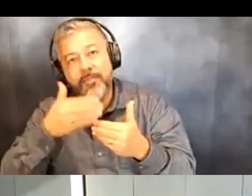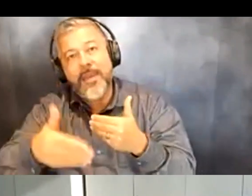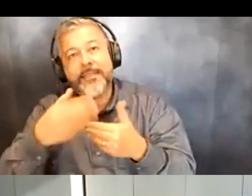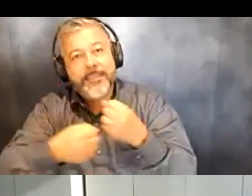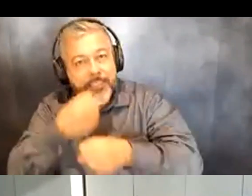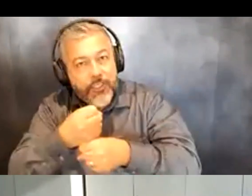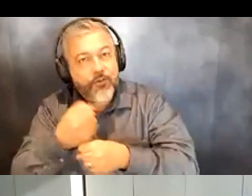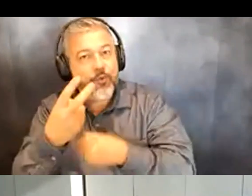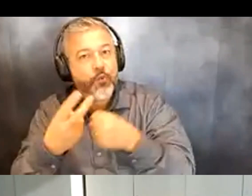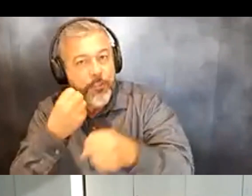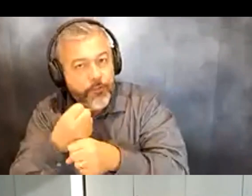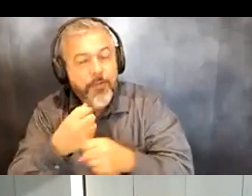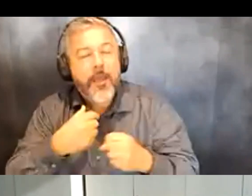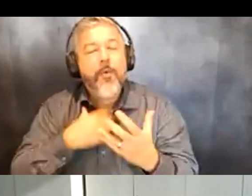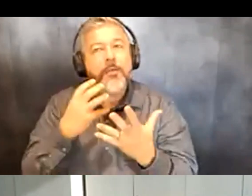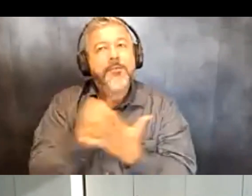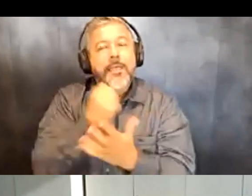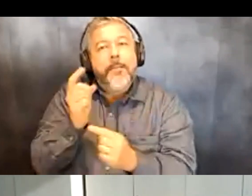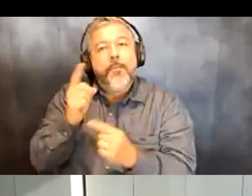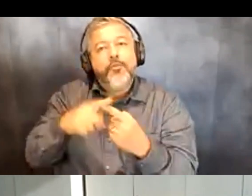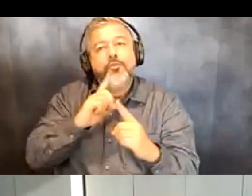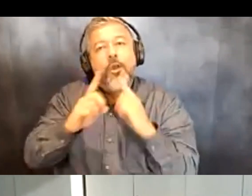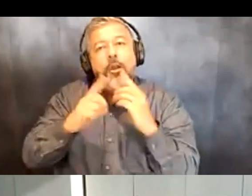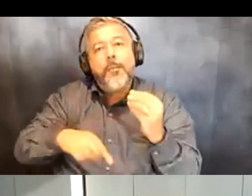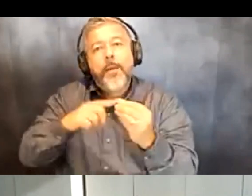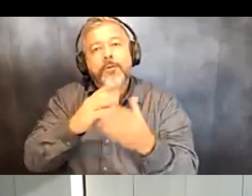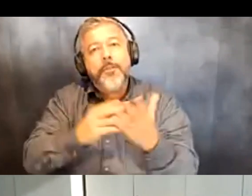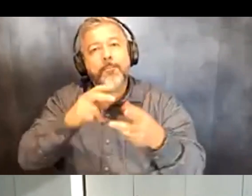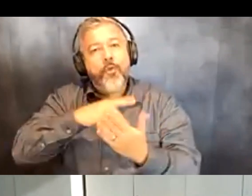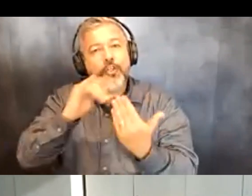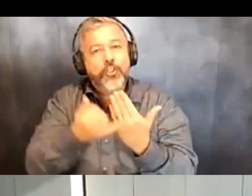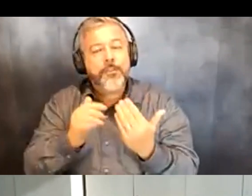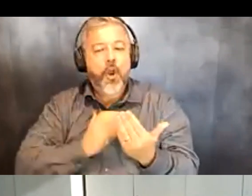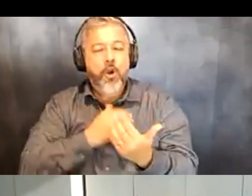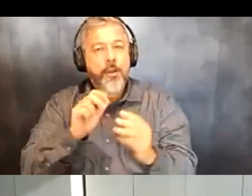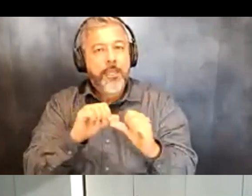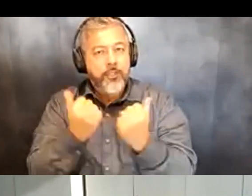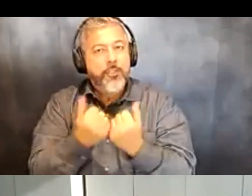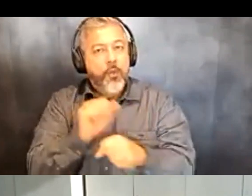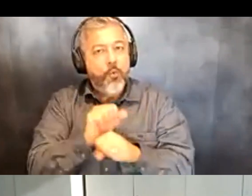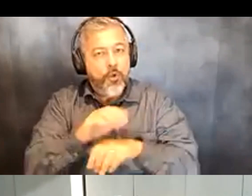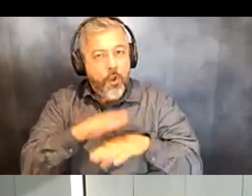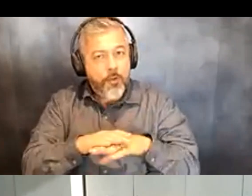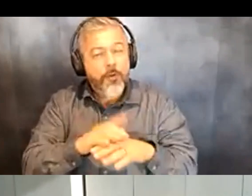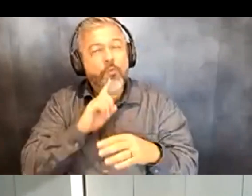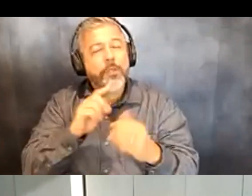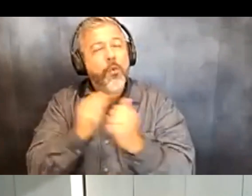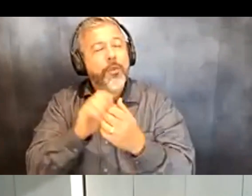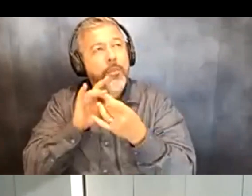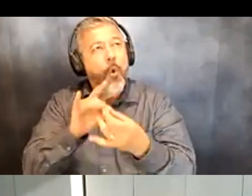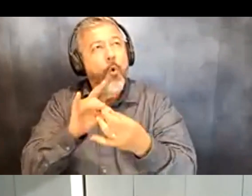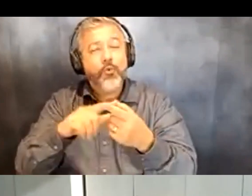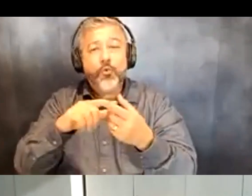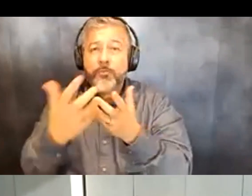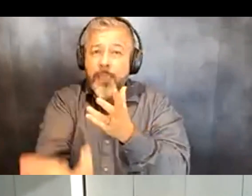a little bit of time to talk about some of the projects that our agency has been working on, really with the hope of engaging with all